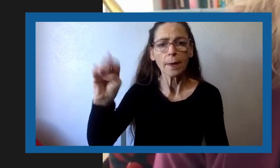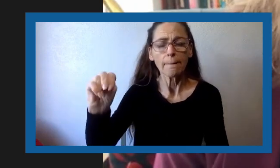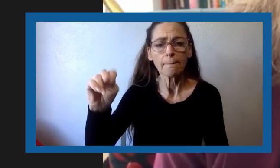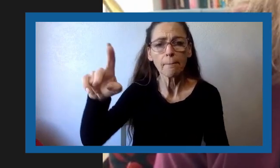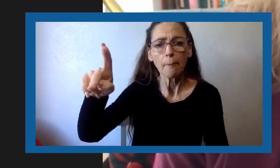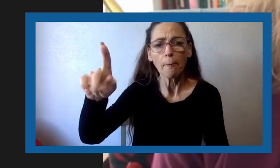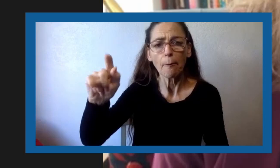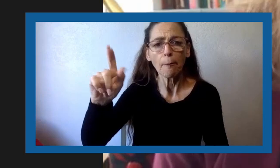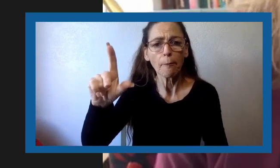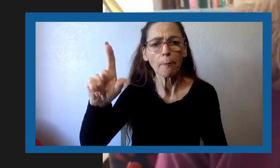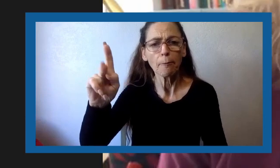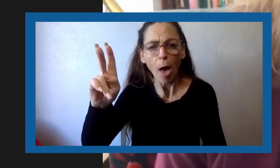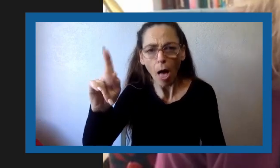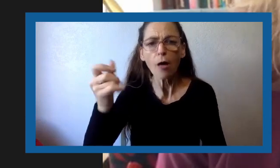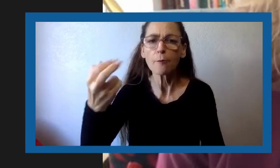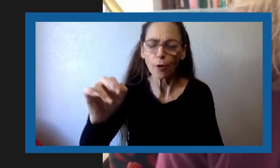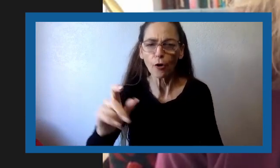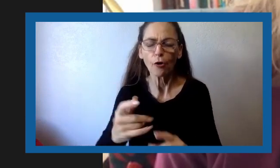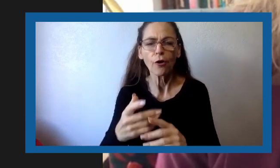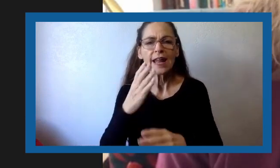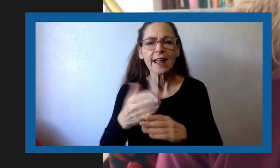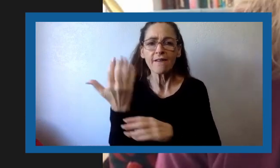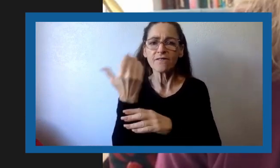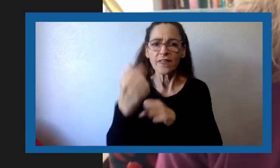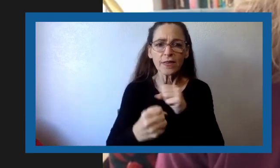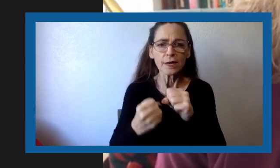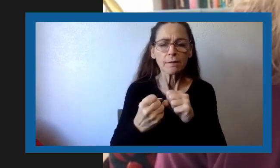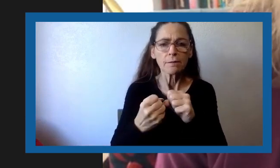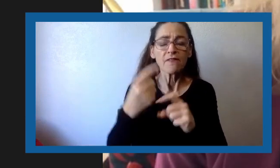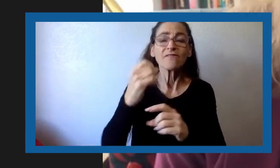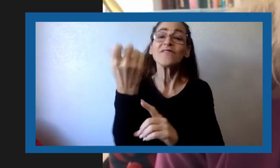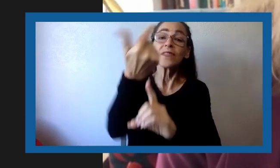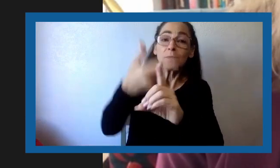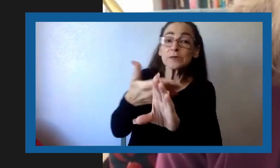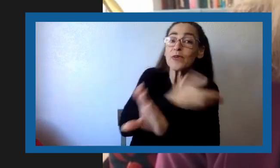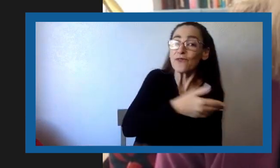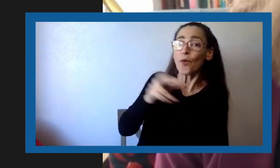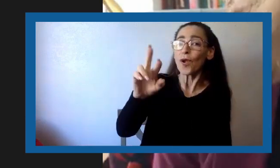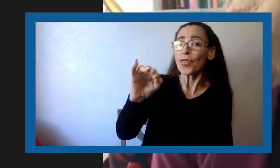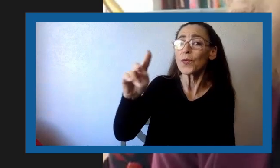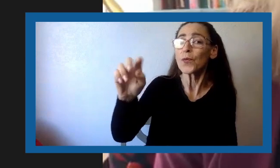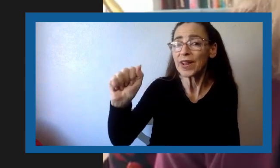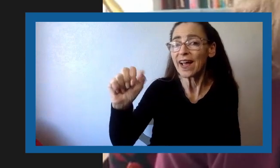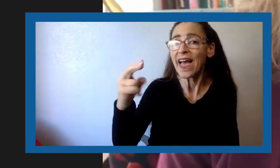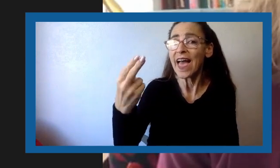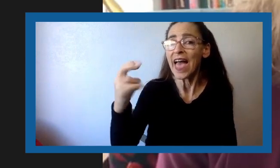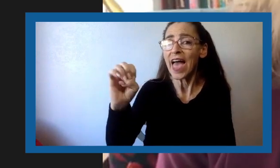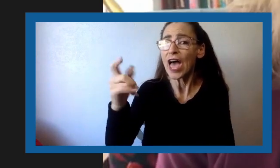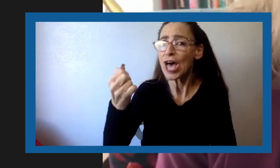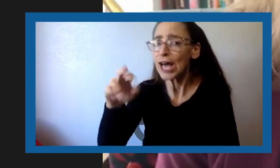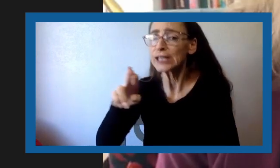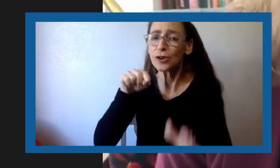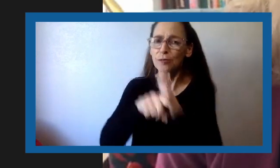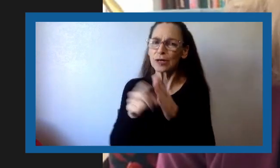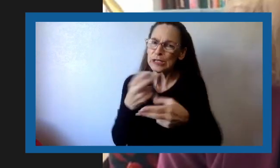up 15 months prior to the Rita Hester murder. So it was really a relatively short period of